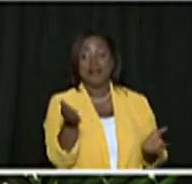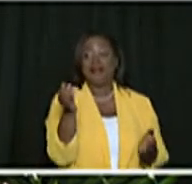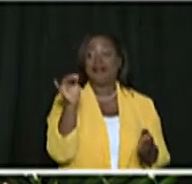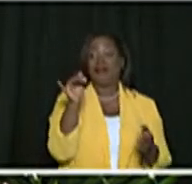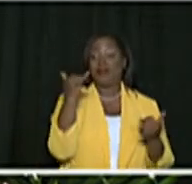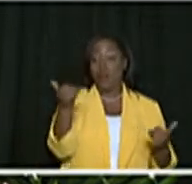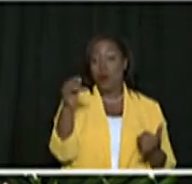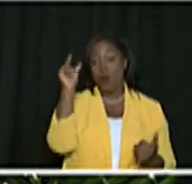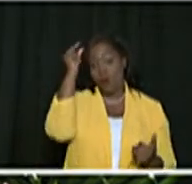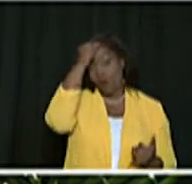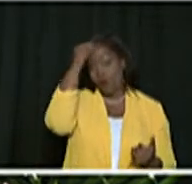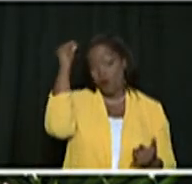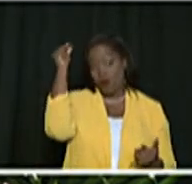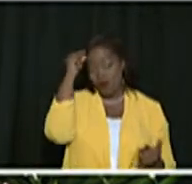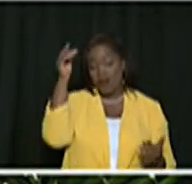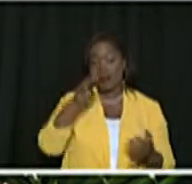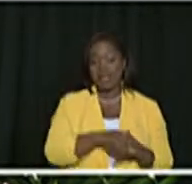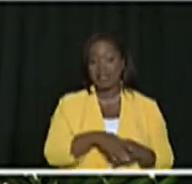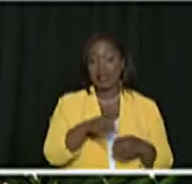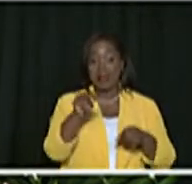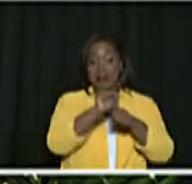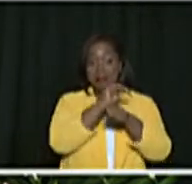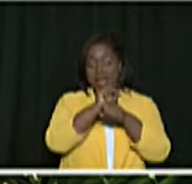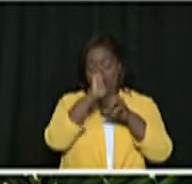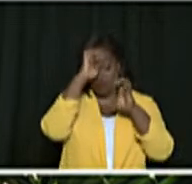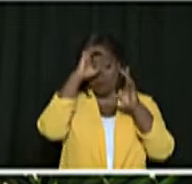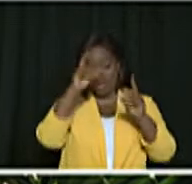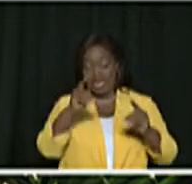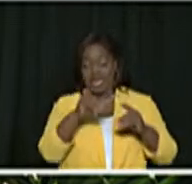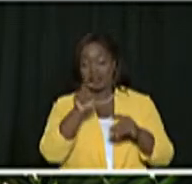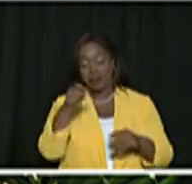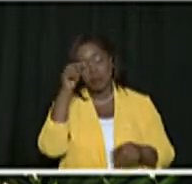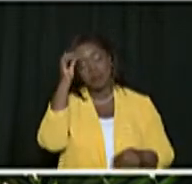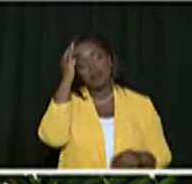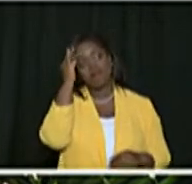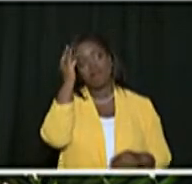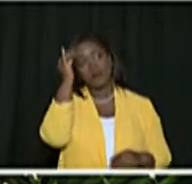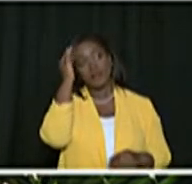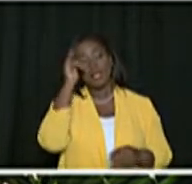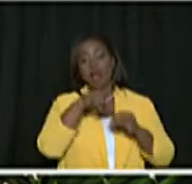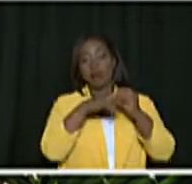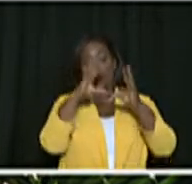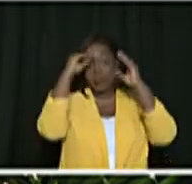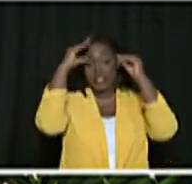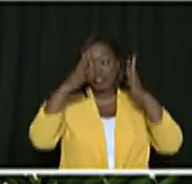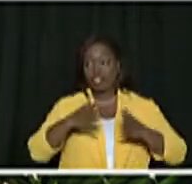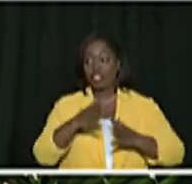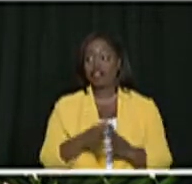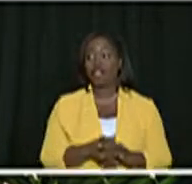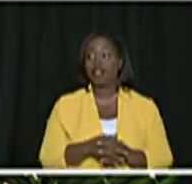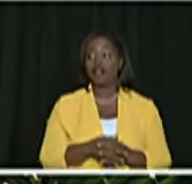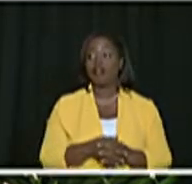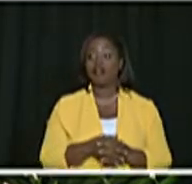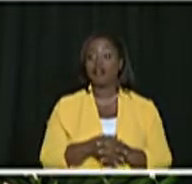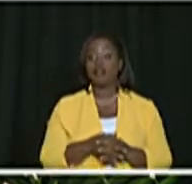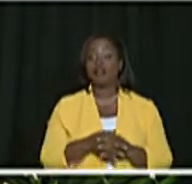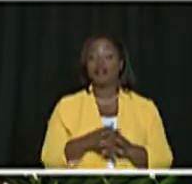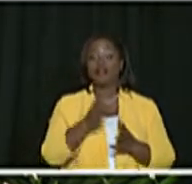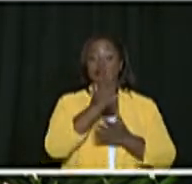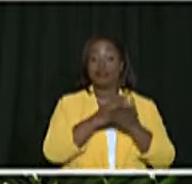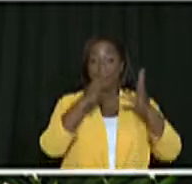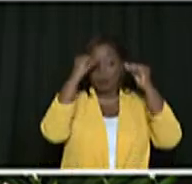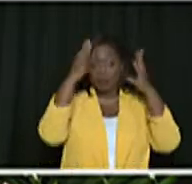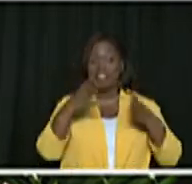certainly with our partners in the health sector, we have to consider also what about our teachers who have certain disabilities in terms